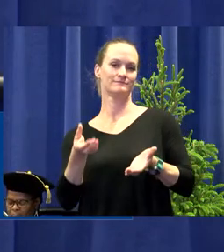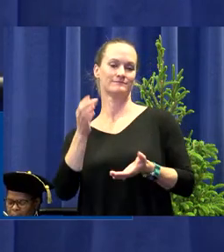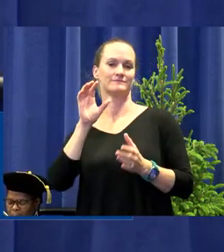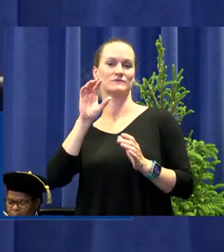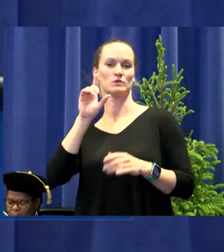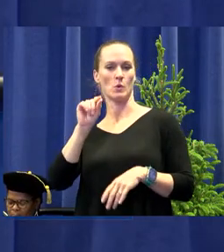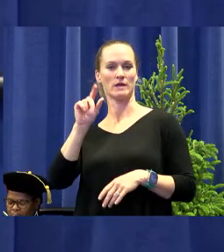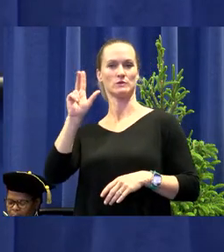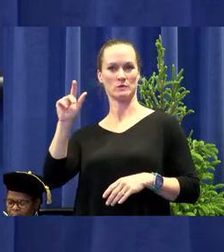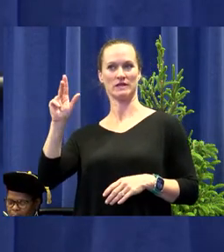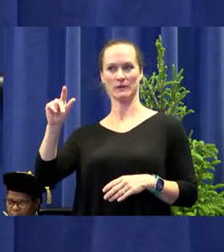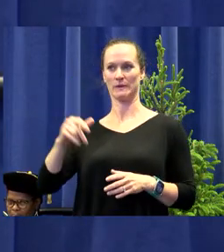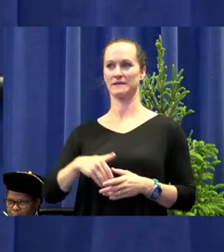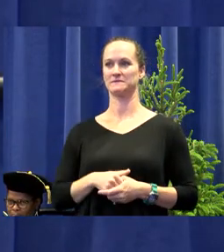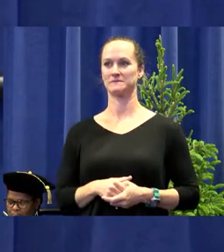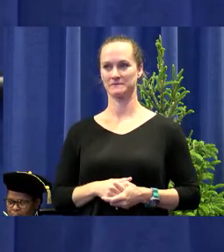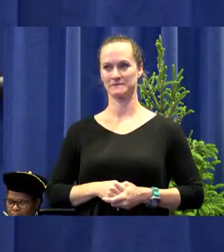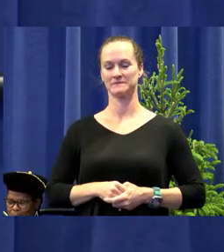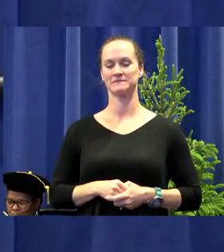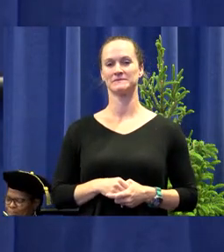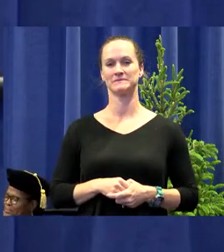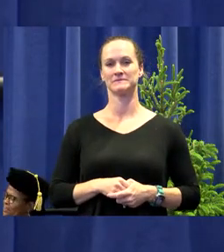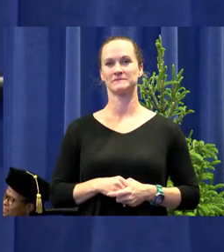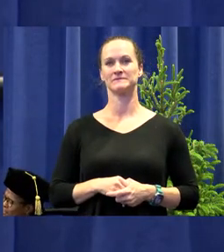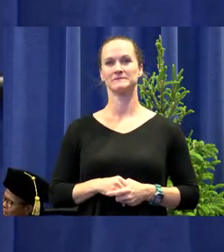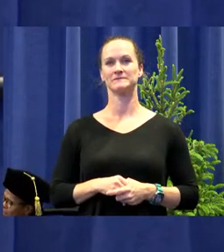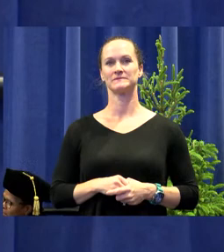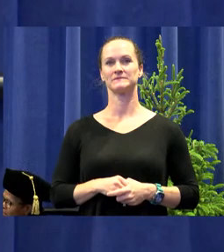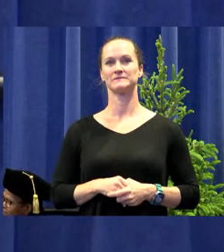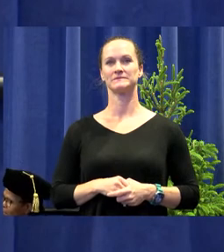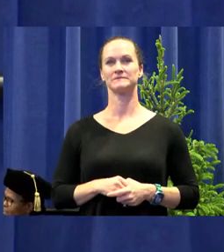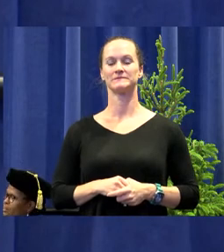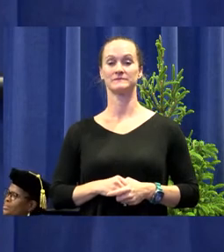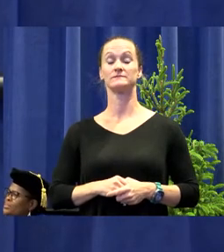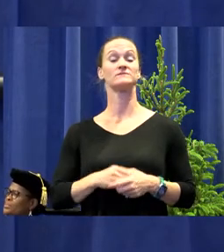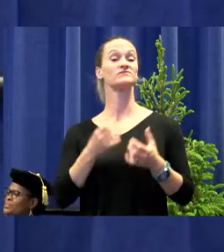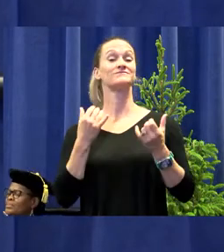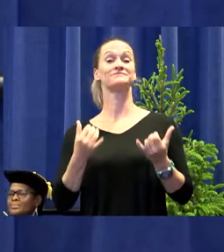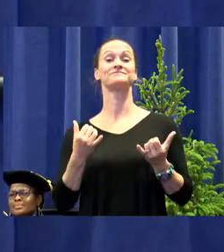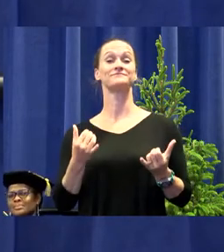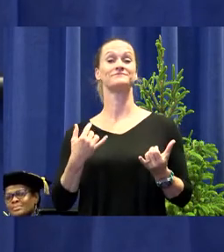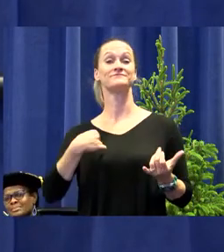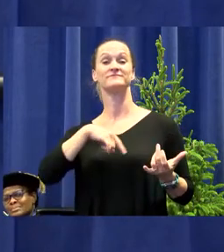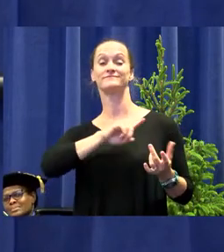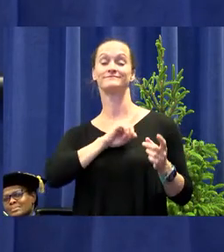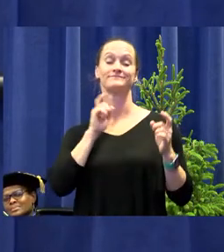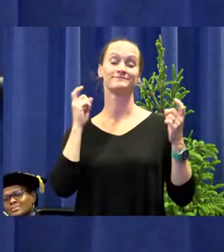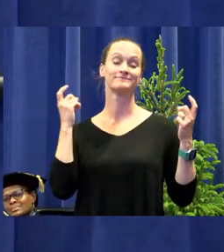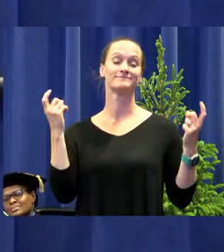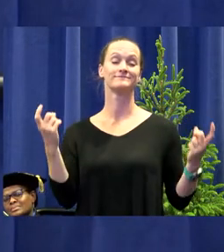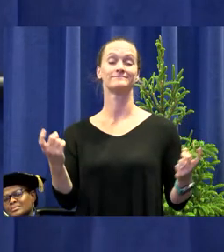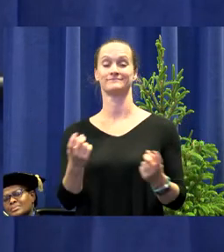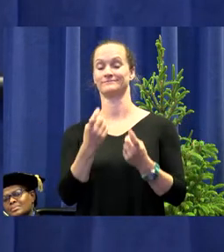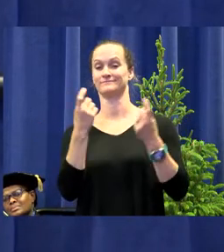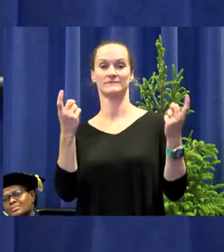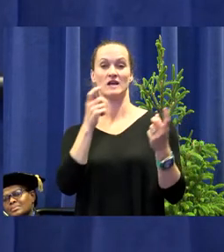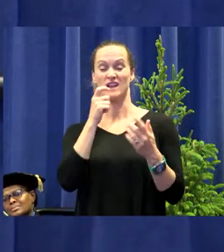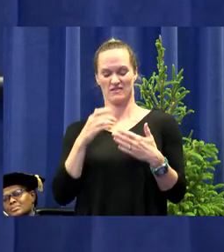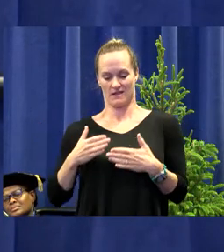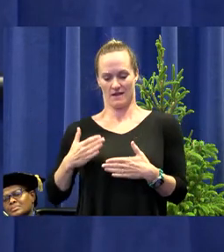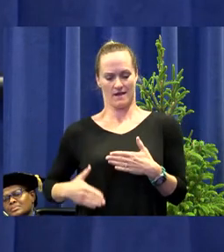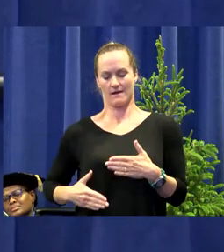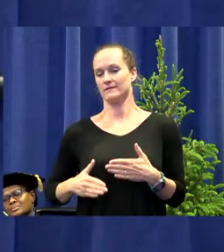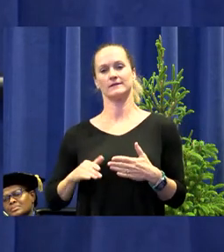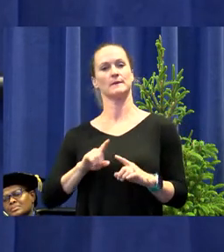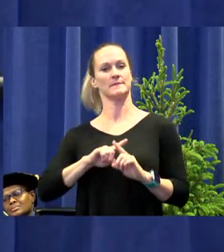2023 graduating class of Western Washington University. Today, we are here to celebrate not just an end,